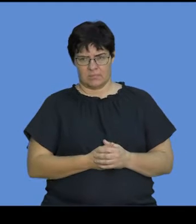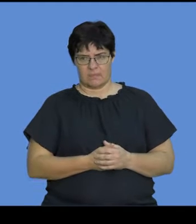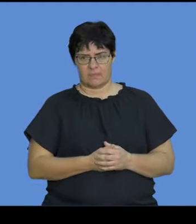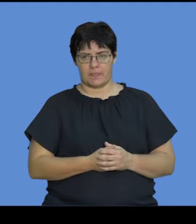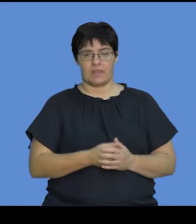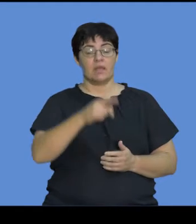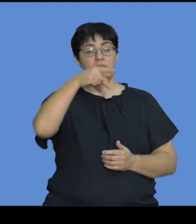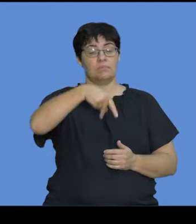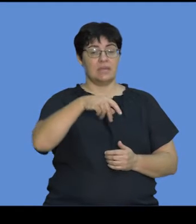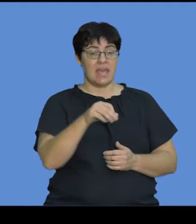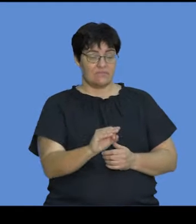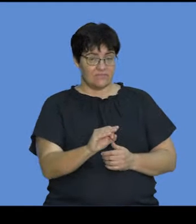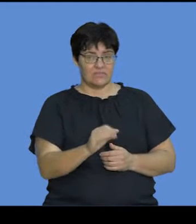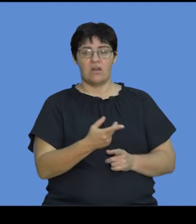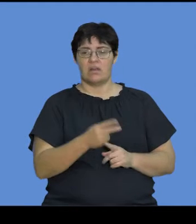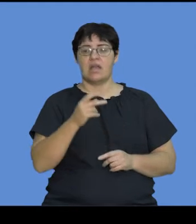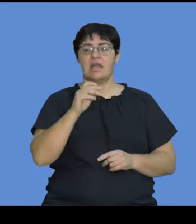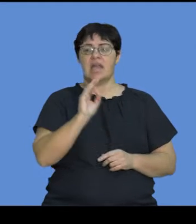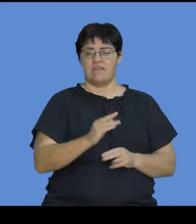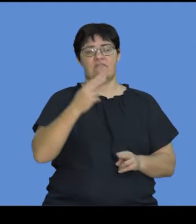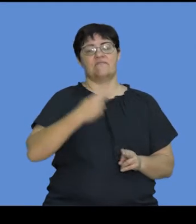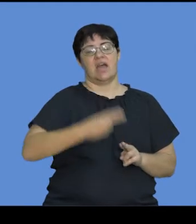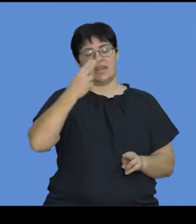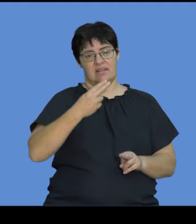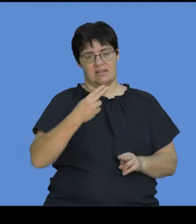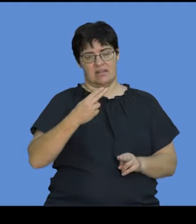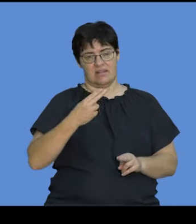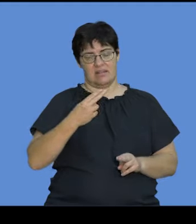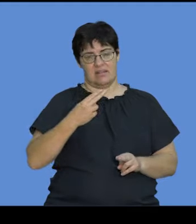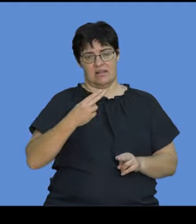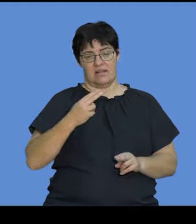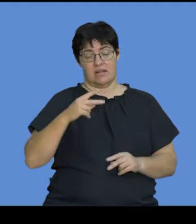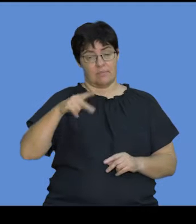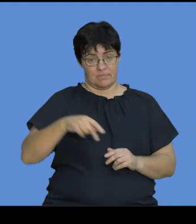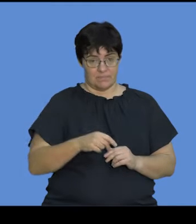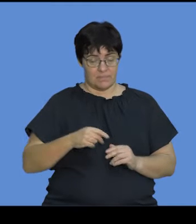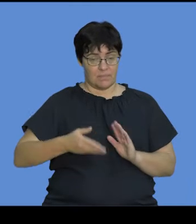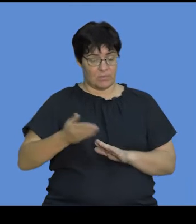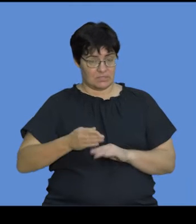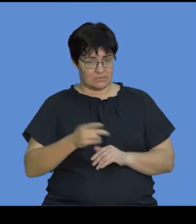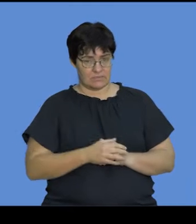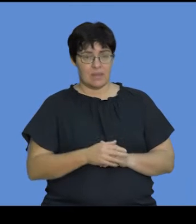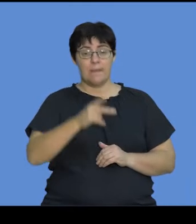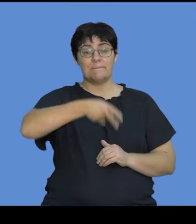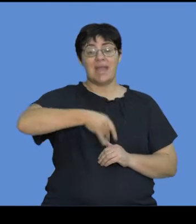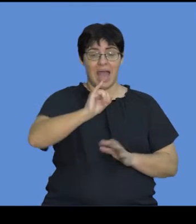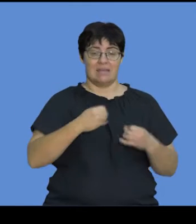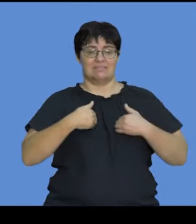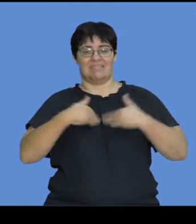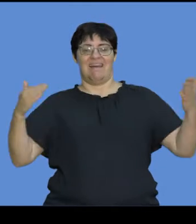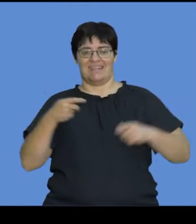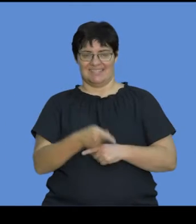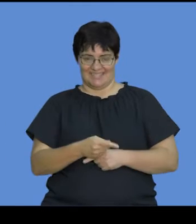PF, F stands for final, so that's final momentum. PI is initial momentum. Now